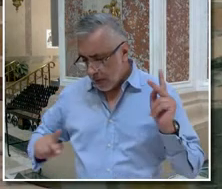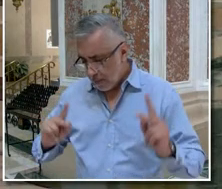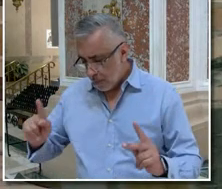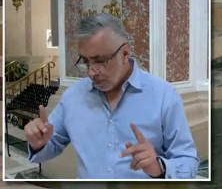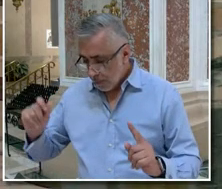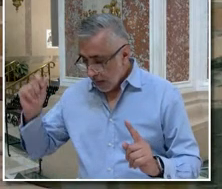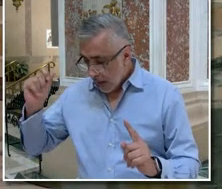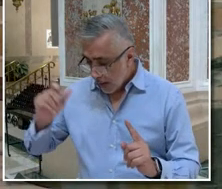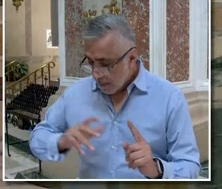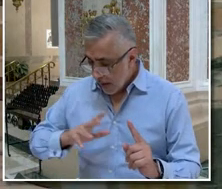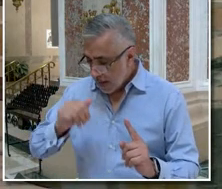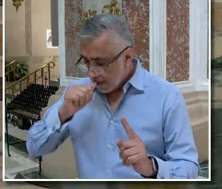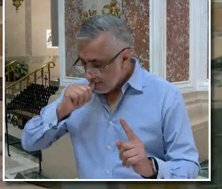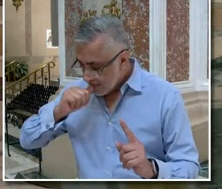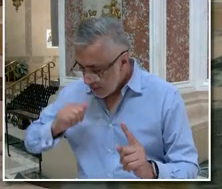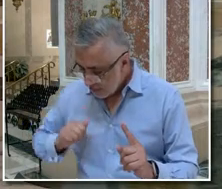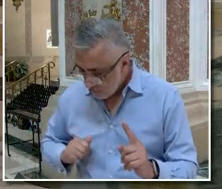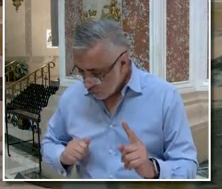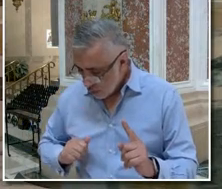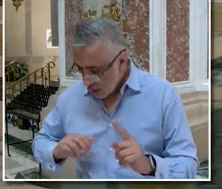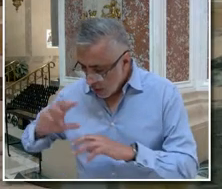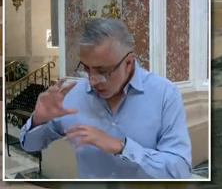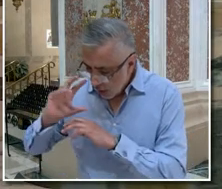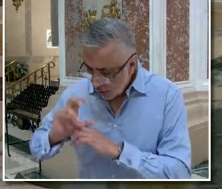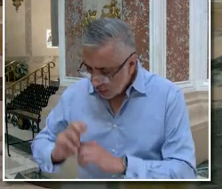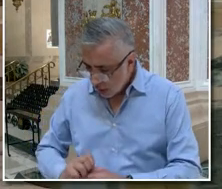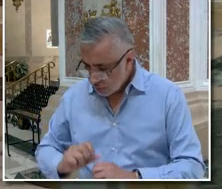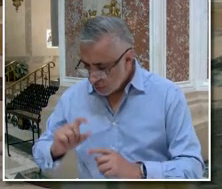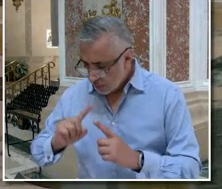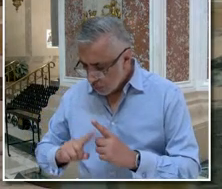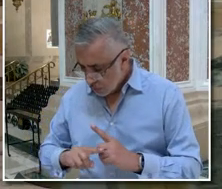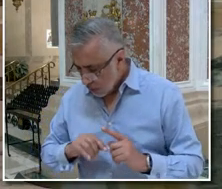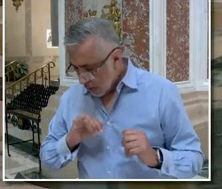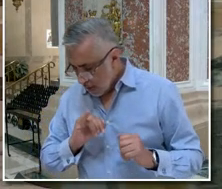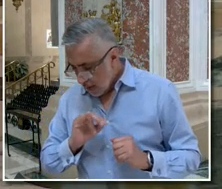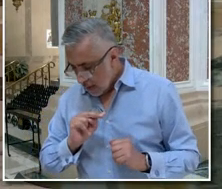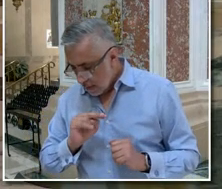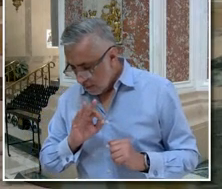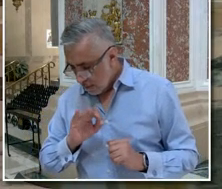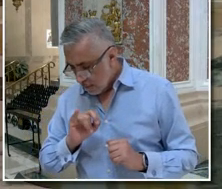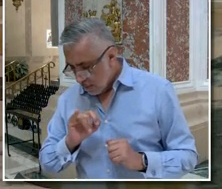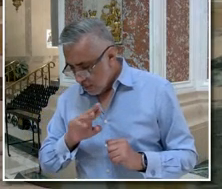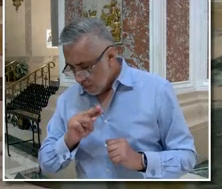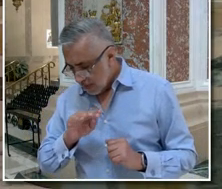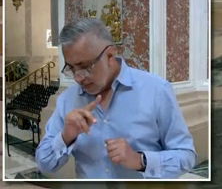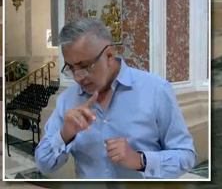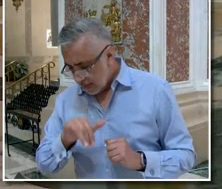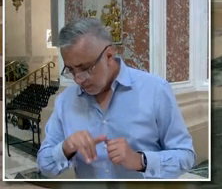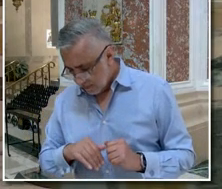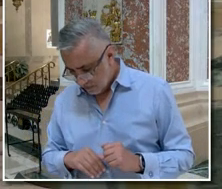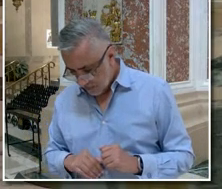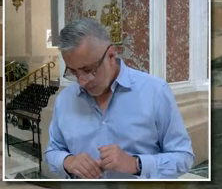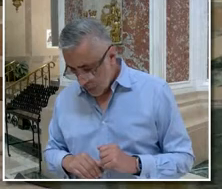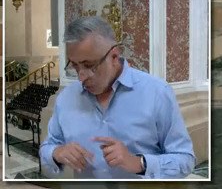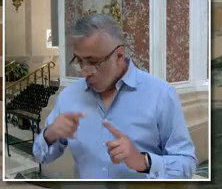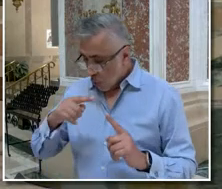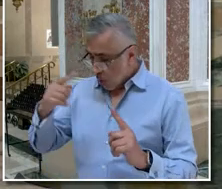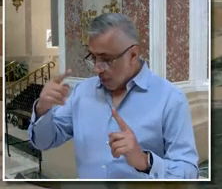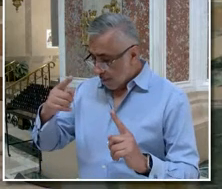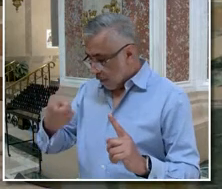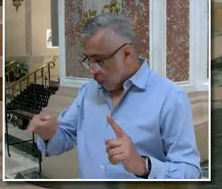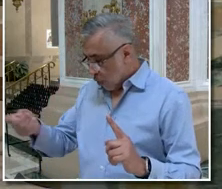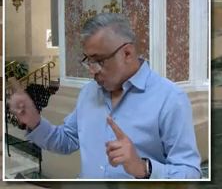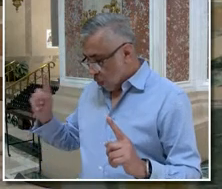man of suffering, accustomed to infirmity. One of those from whom